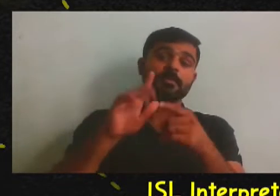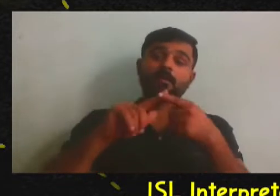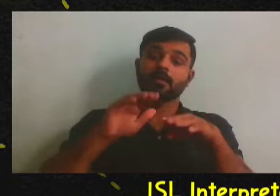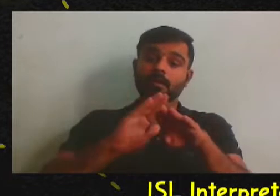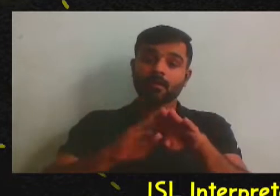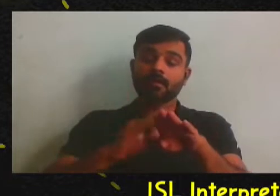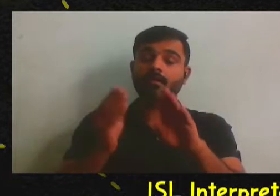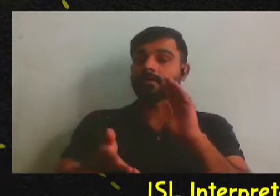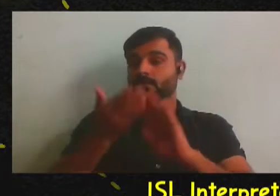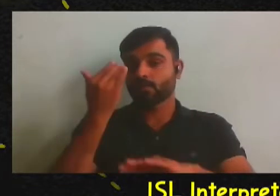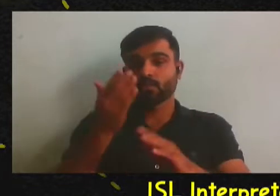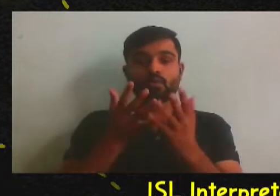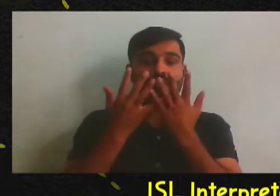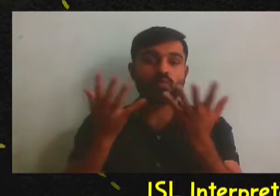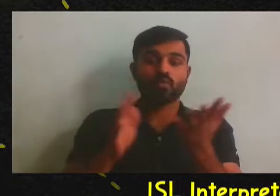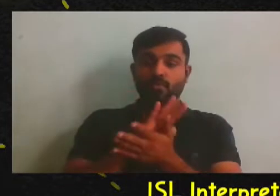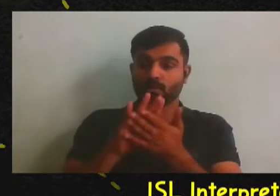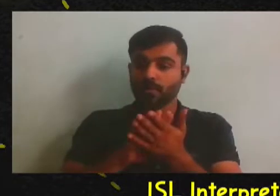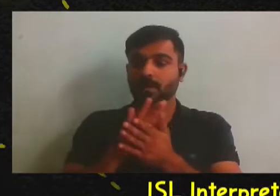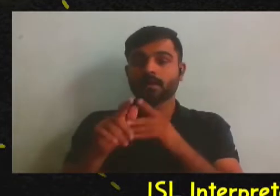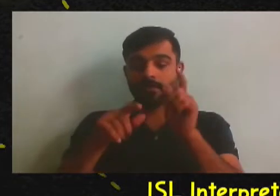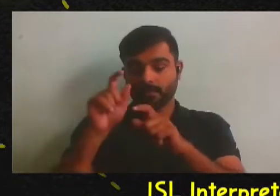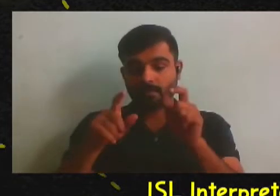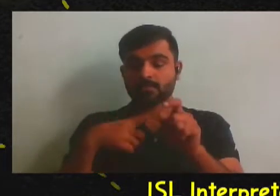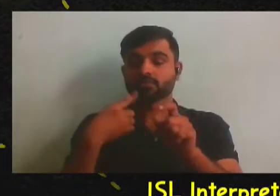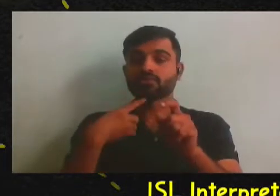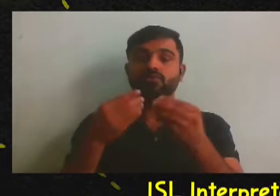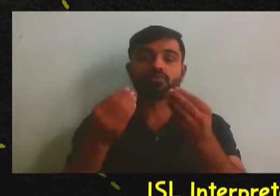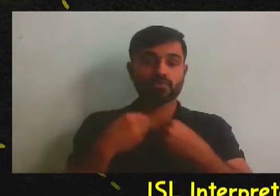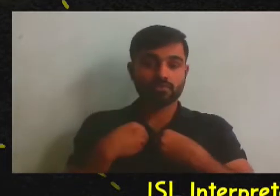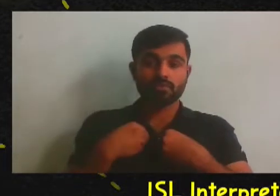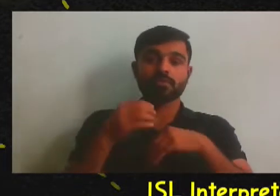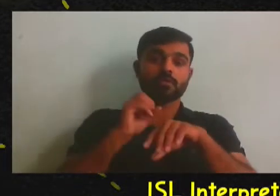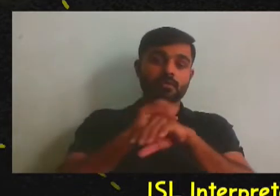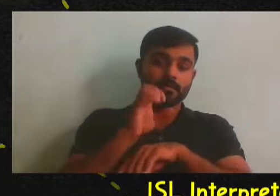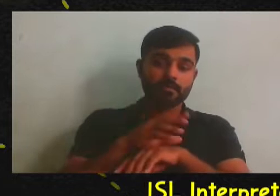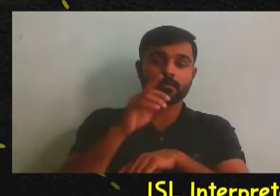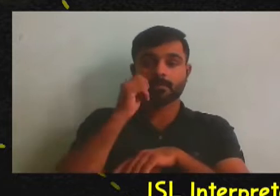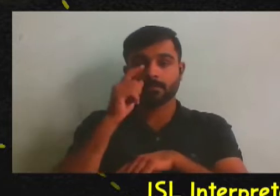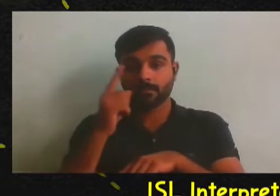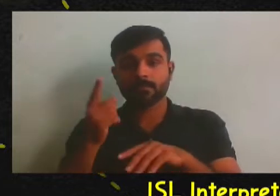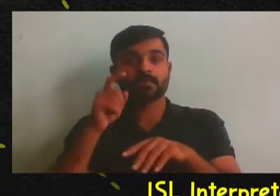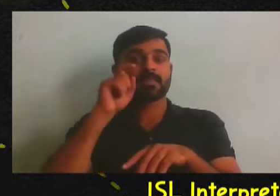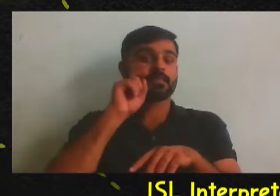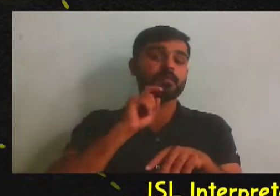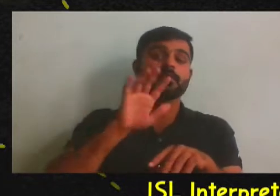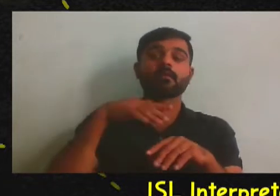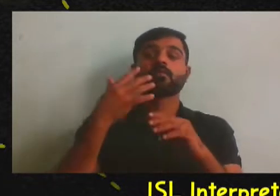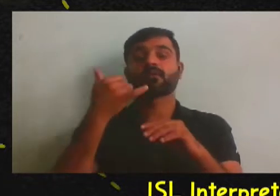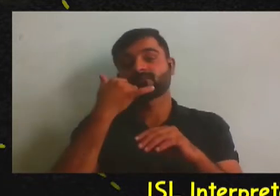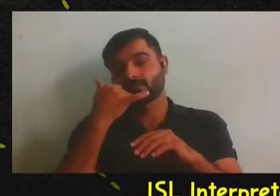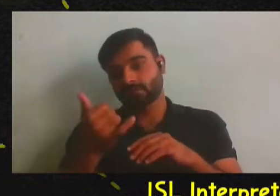wasn't much available of people who could provide counseling on gender and sexuality on the